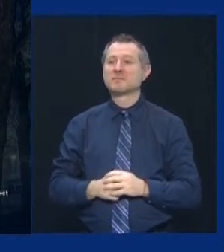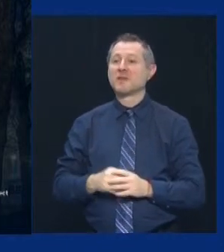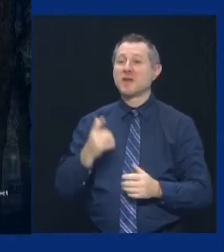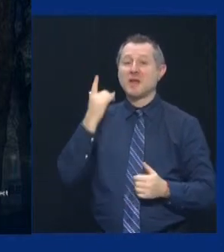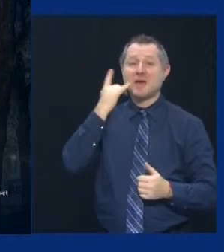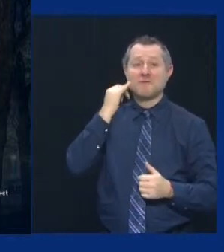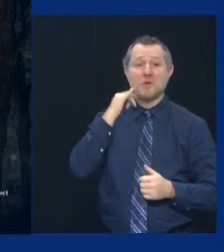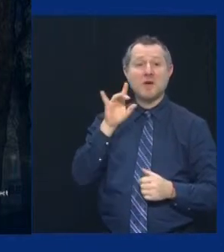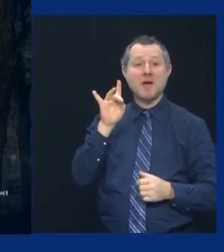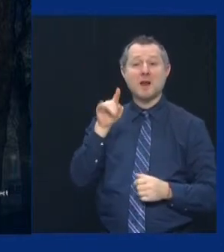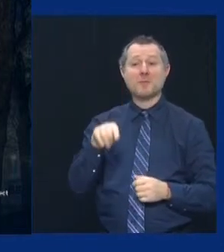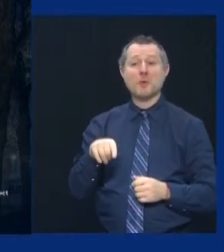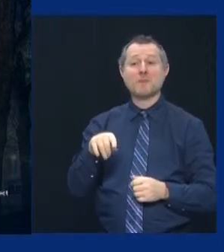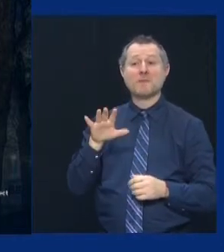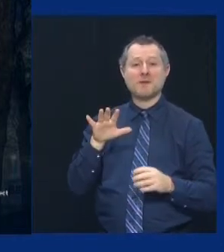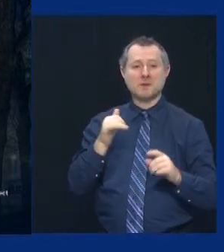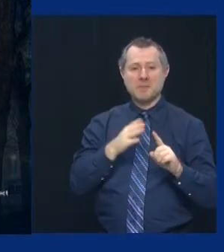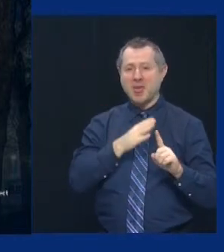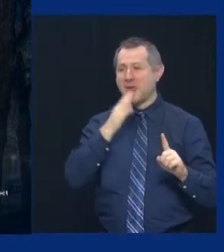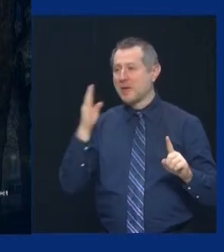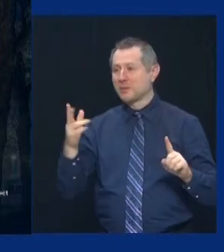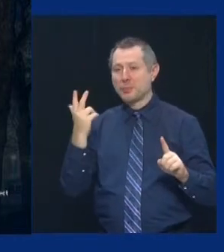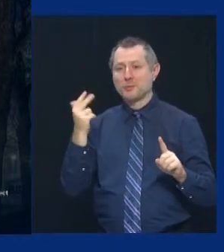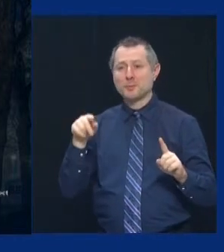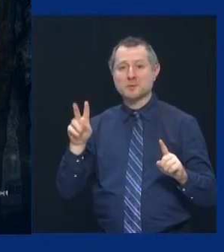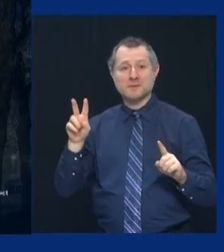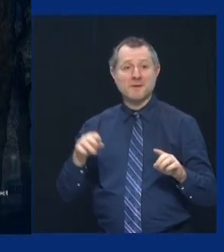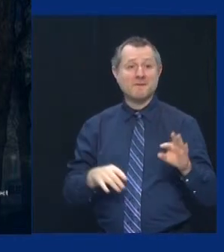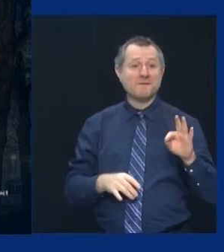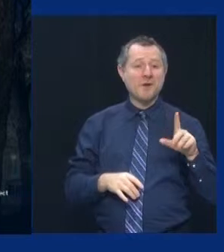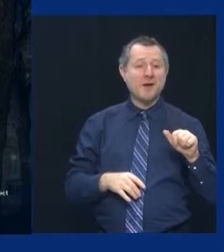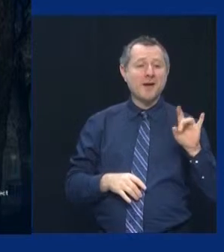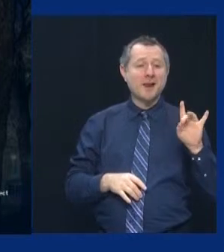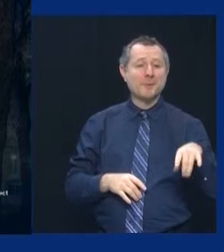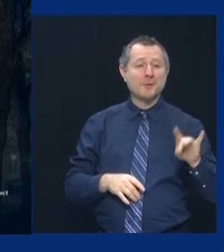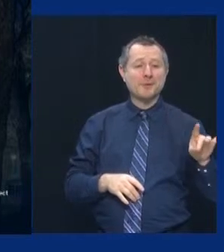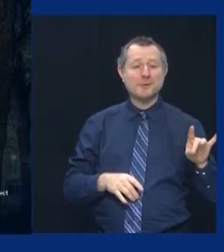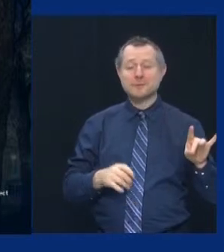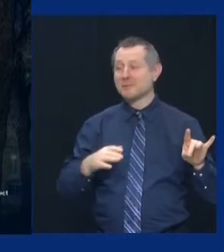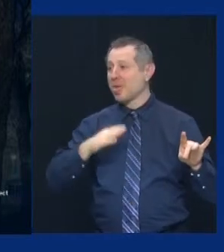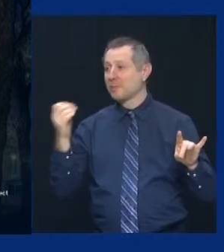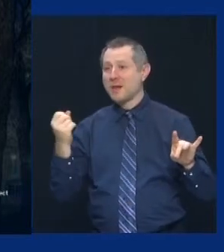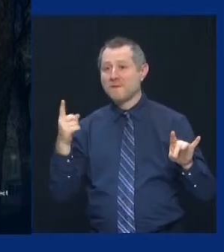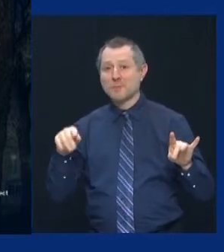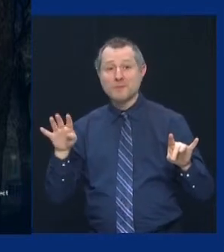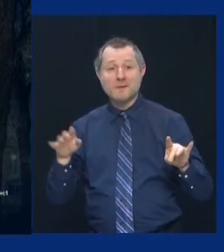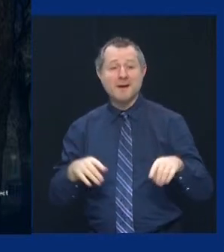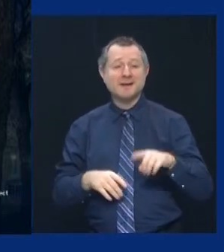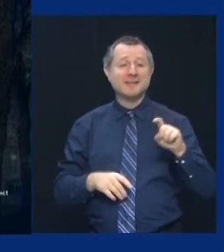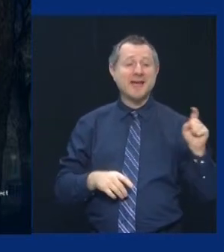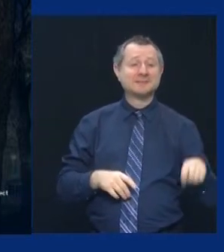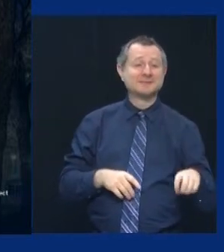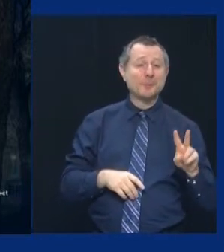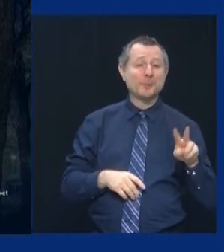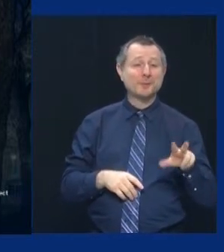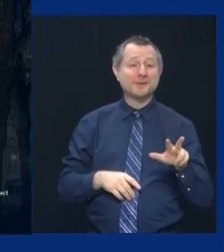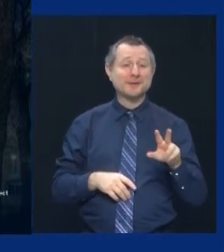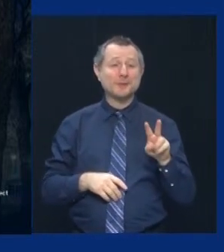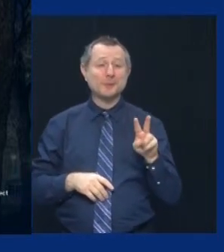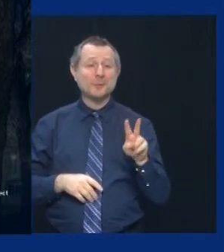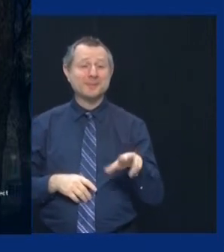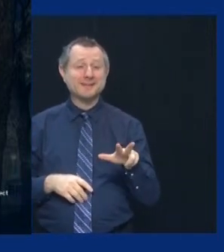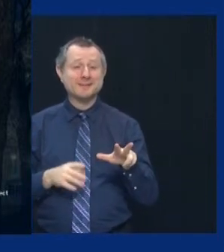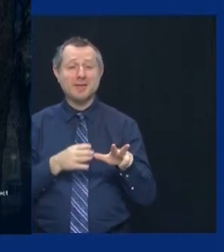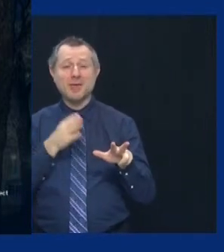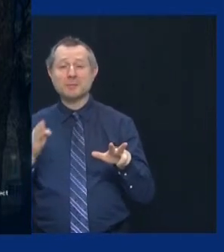from 8 to 13, Florida went from 8 to 11, Texas went from 2 to 9, New York went from 5.8 to